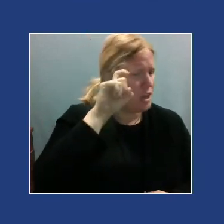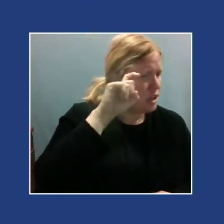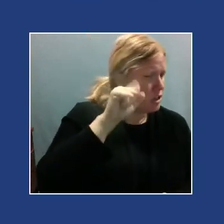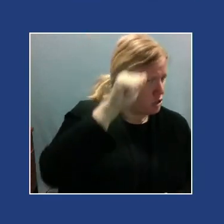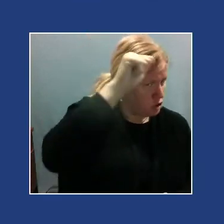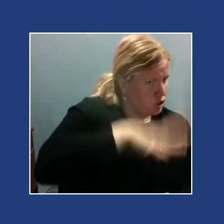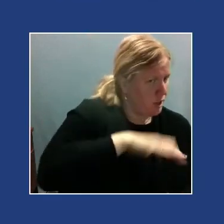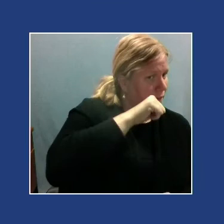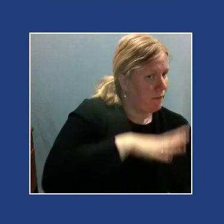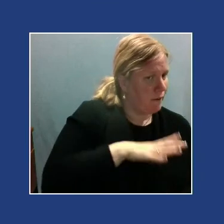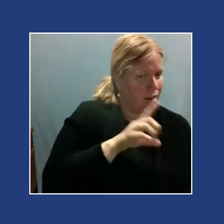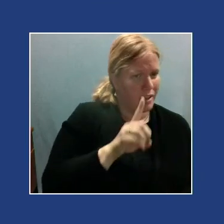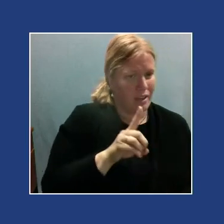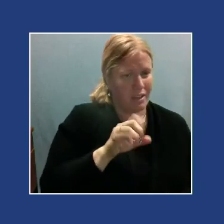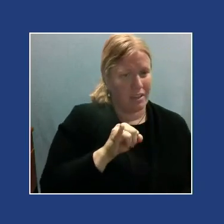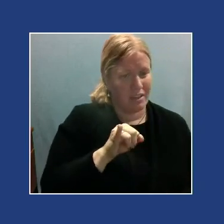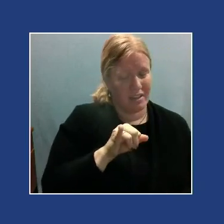a lot of